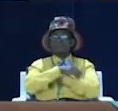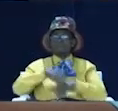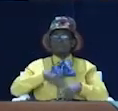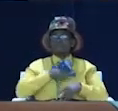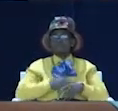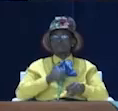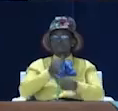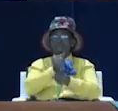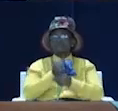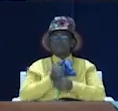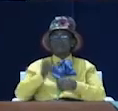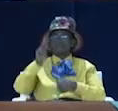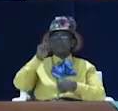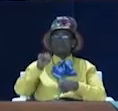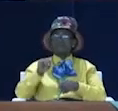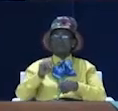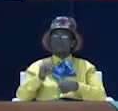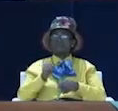Save their souls.